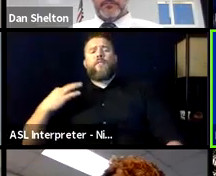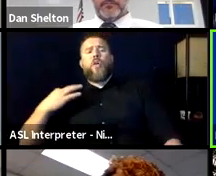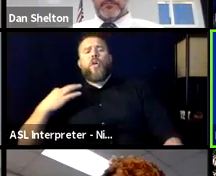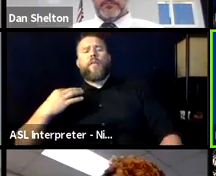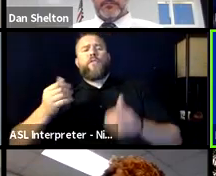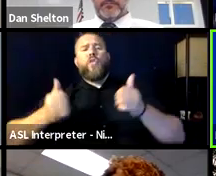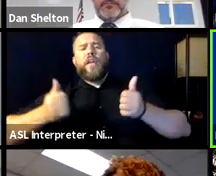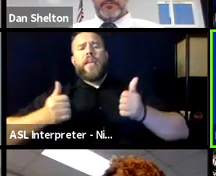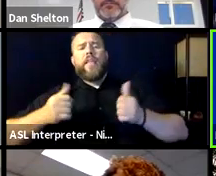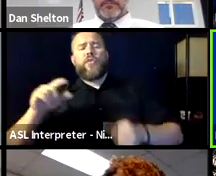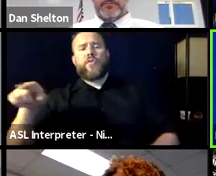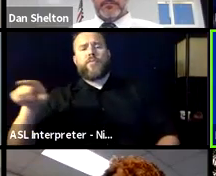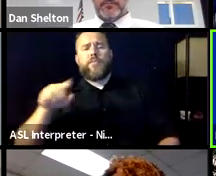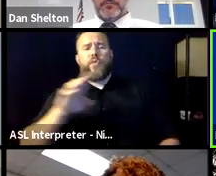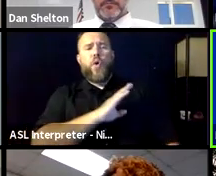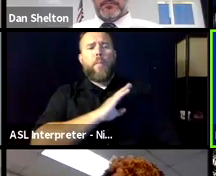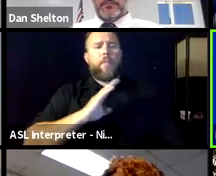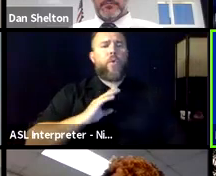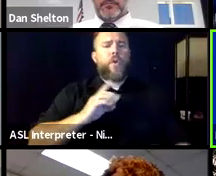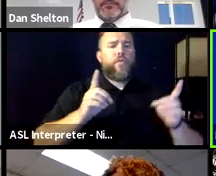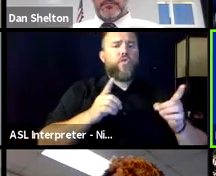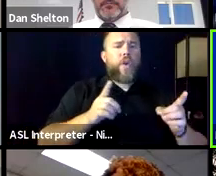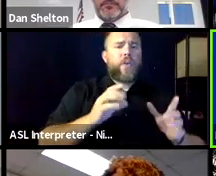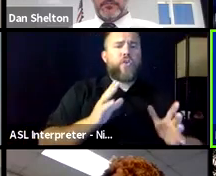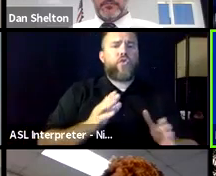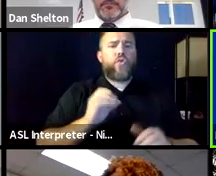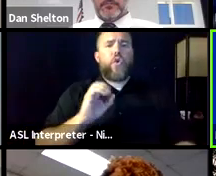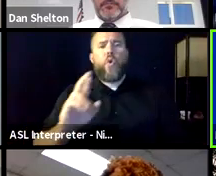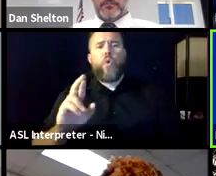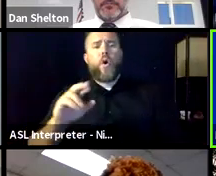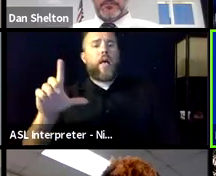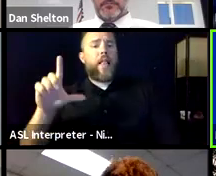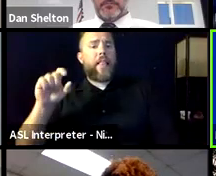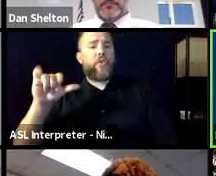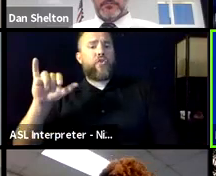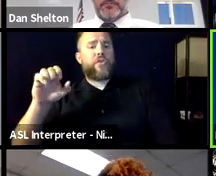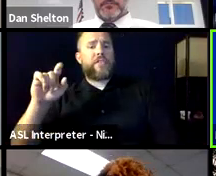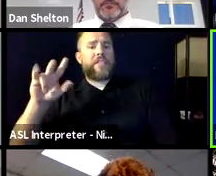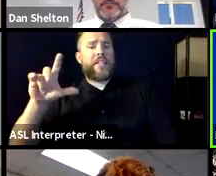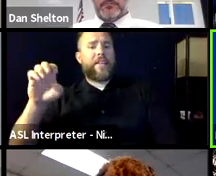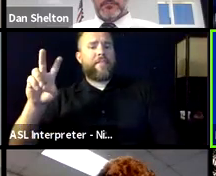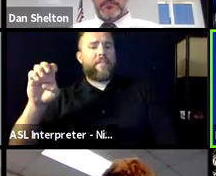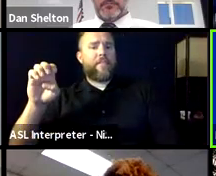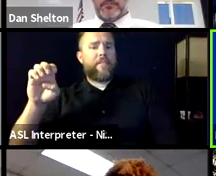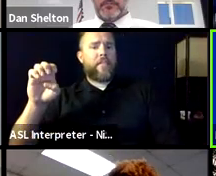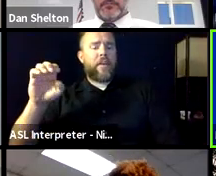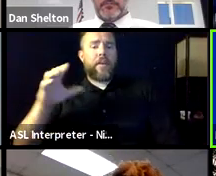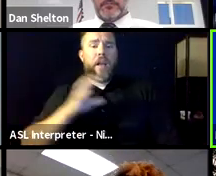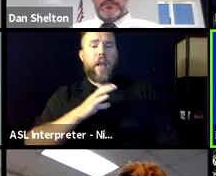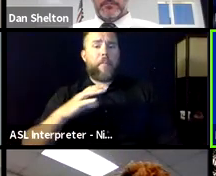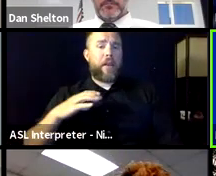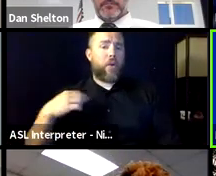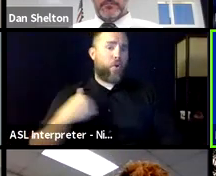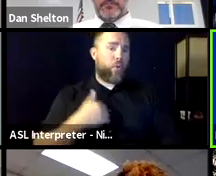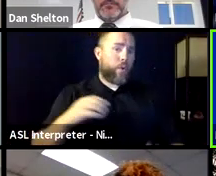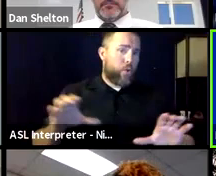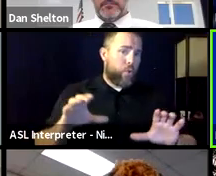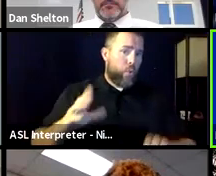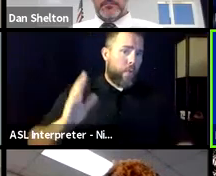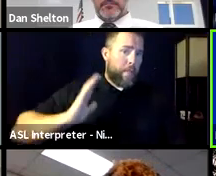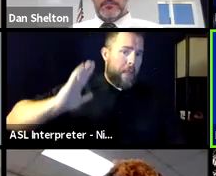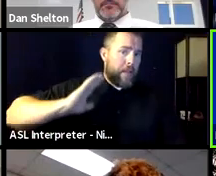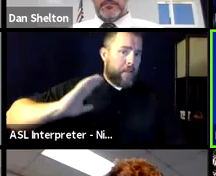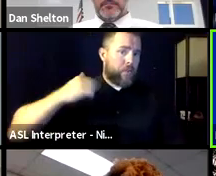with the second one, which is legislative committees. Just sort of what we've done in the past. Don't need to continue this,